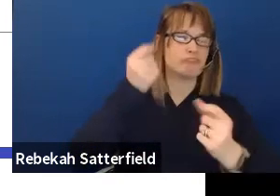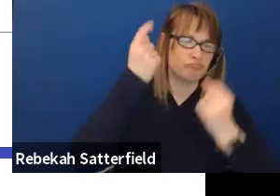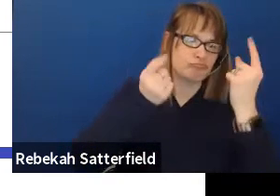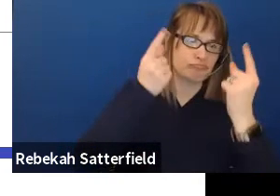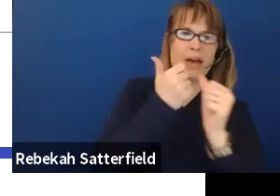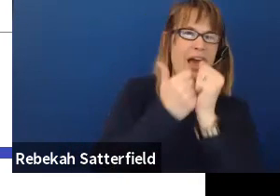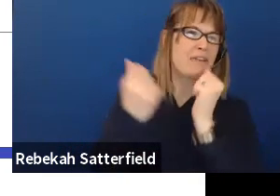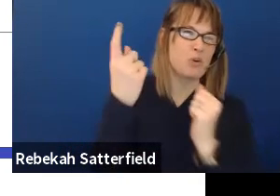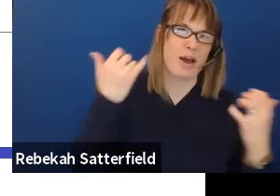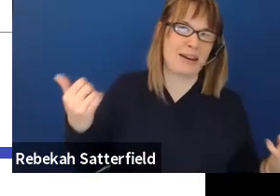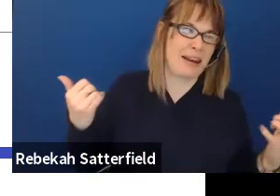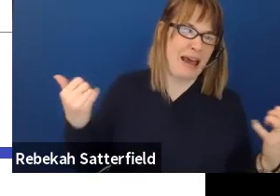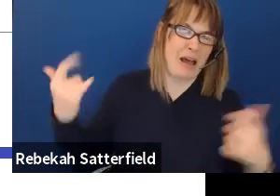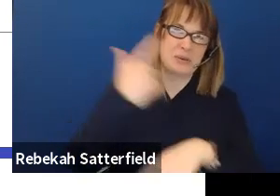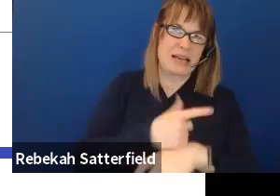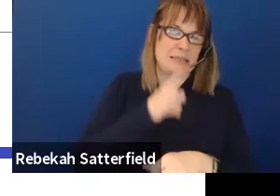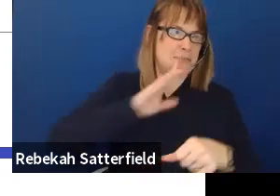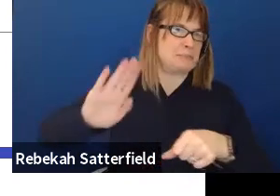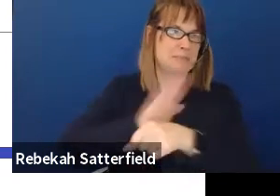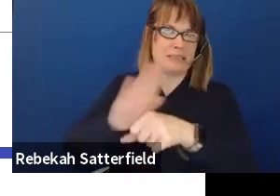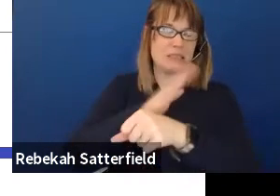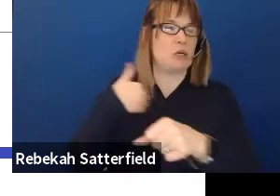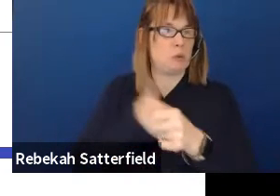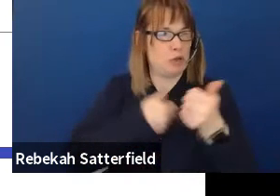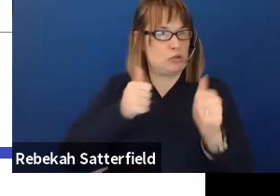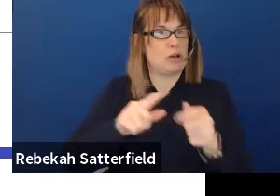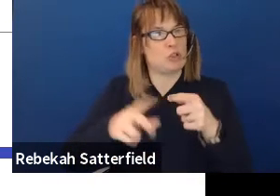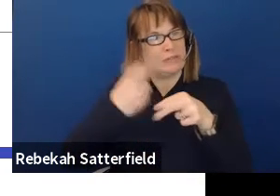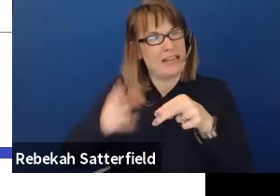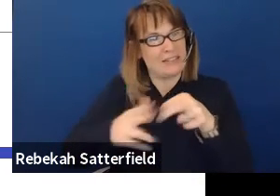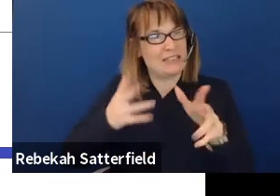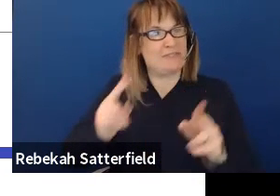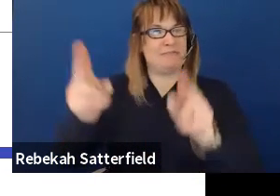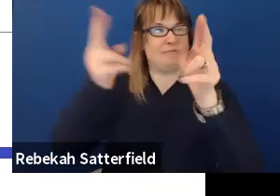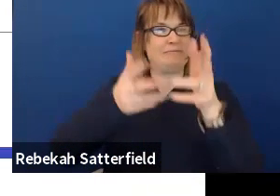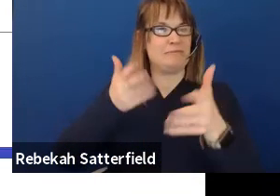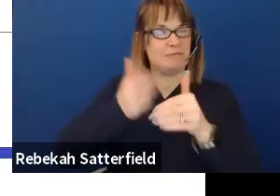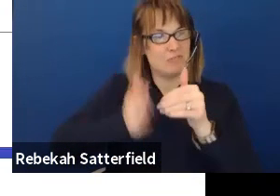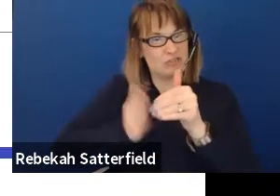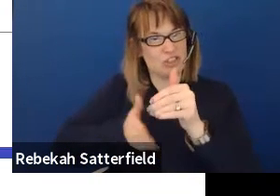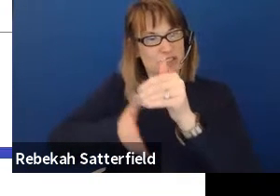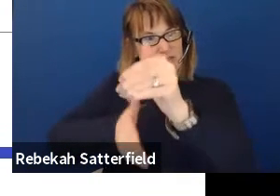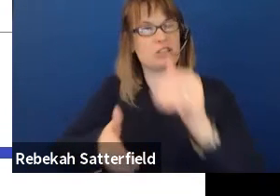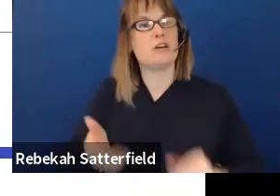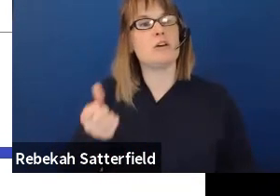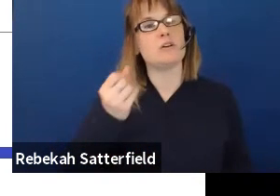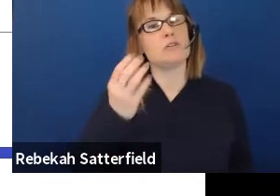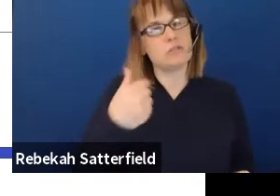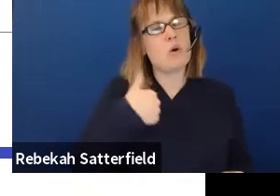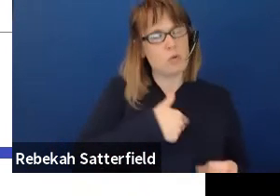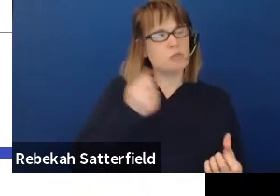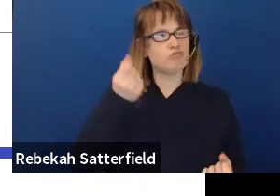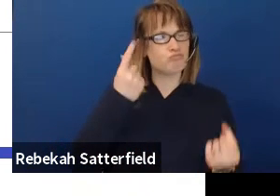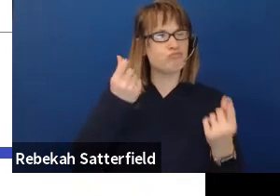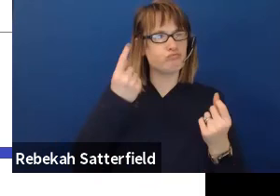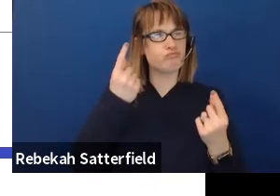Everybody's rushing nowadays. We just want to be as efficient as possible and get our work done. So we understand